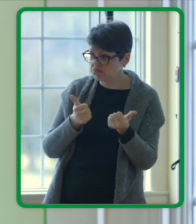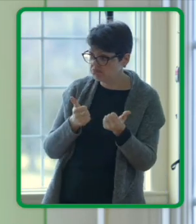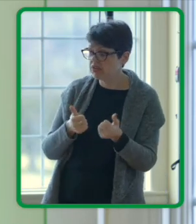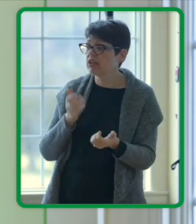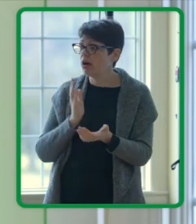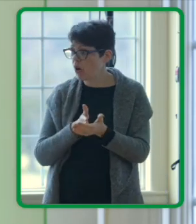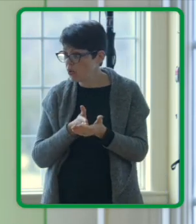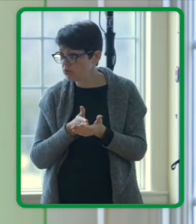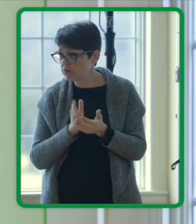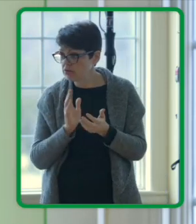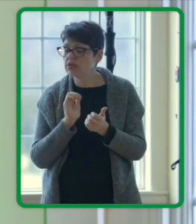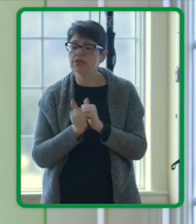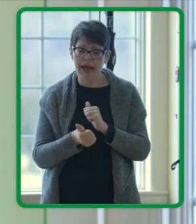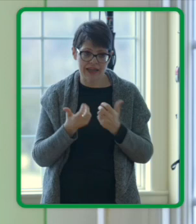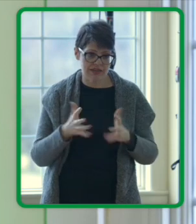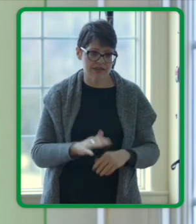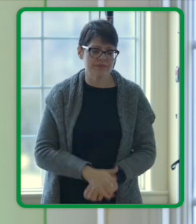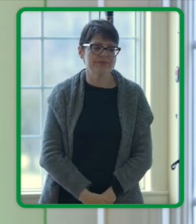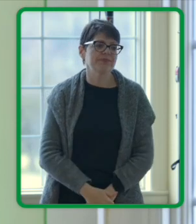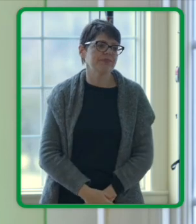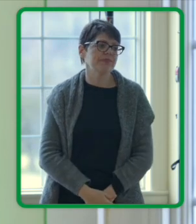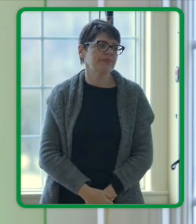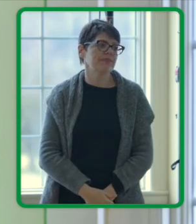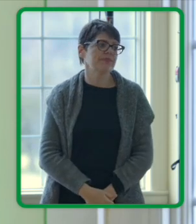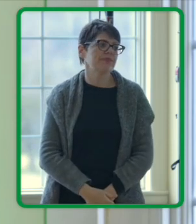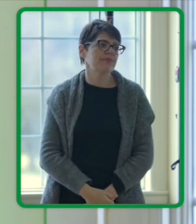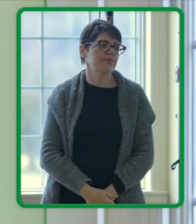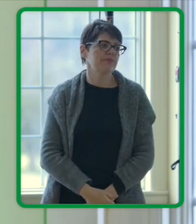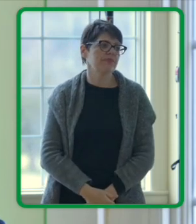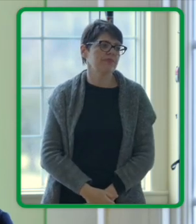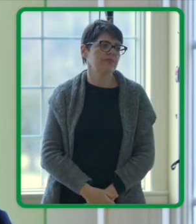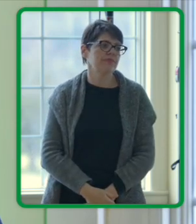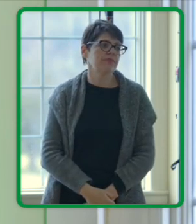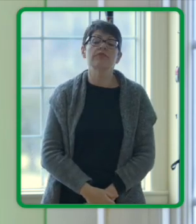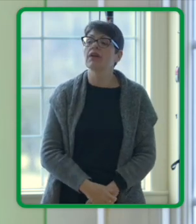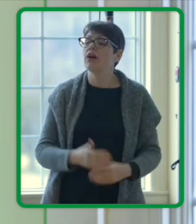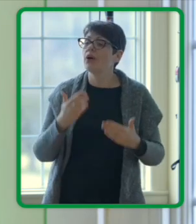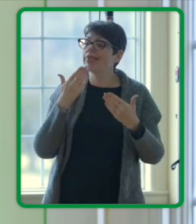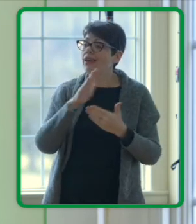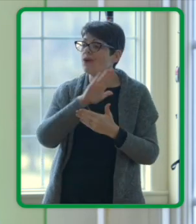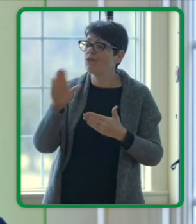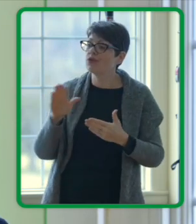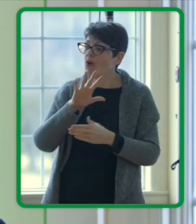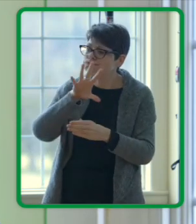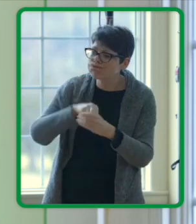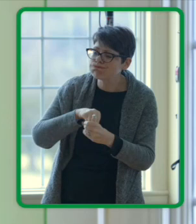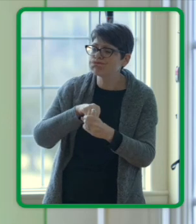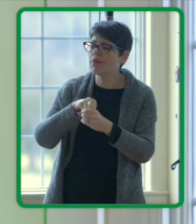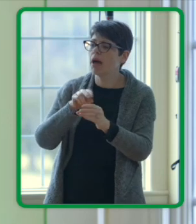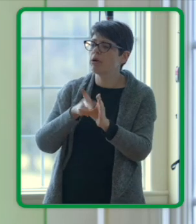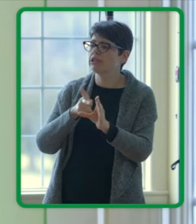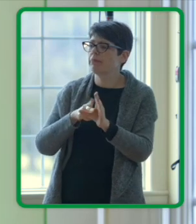opposed? Motion is carried. So, thank you all for participating in the